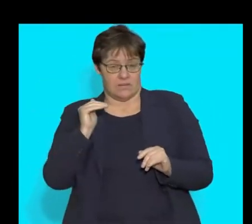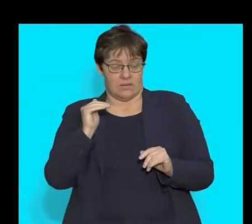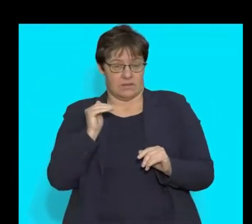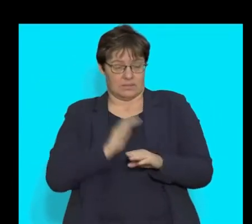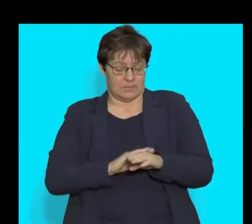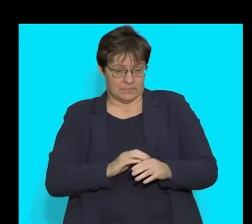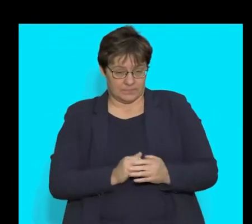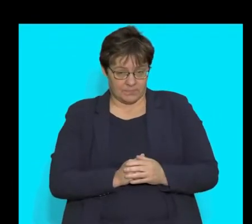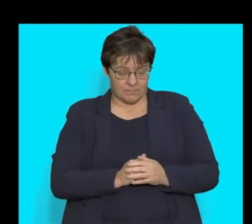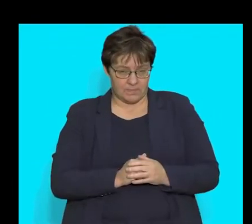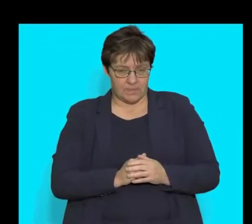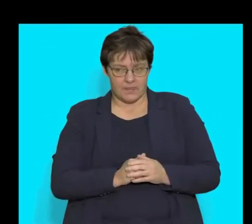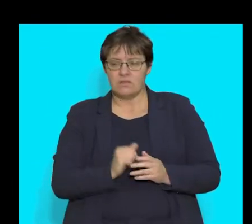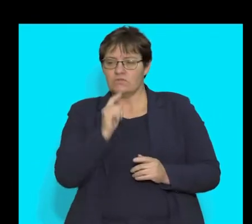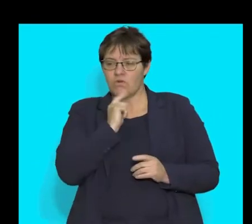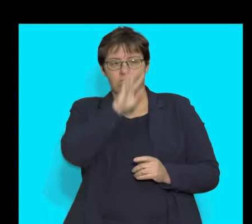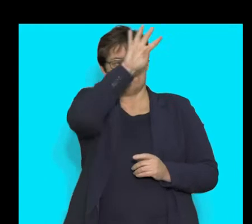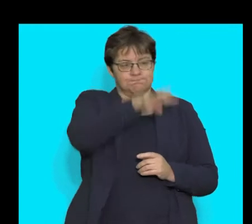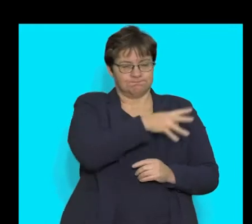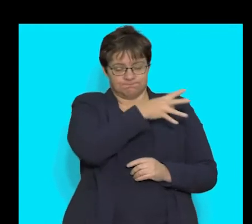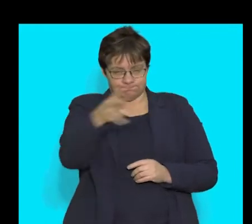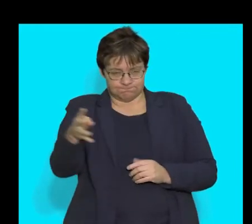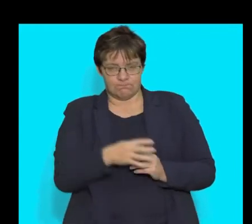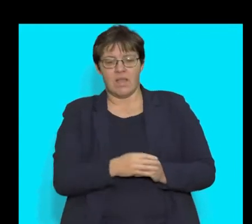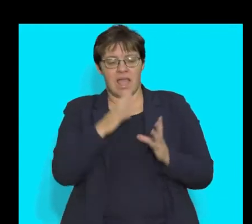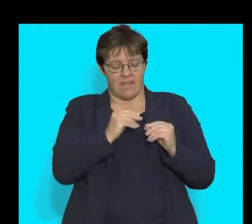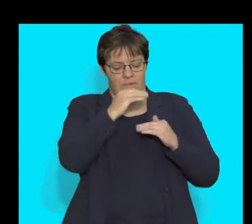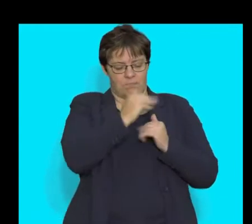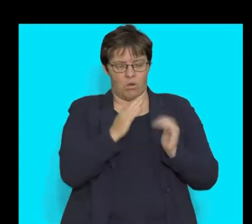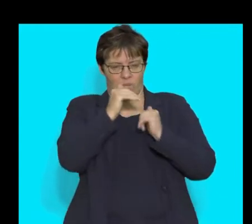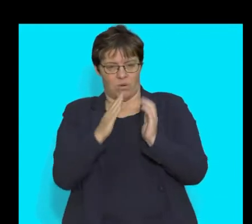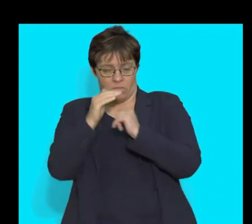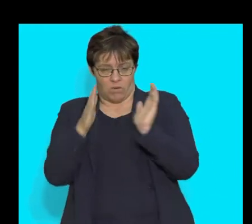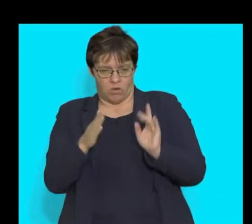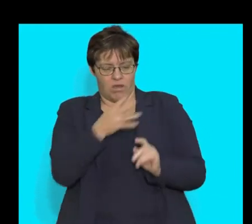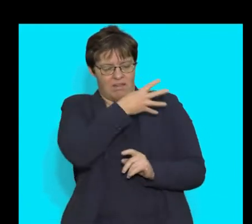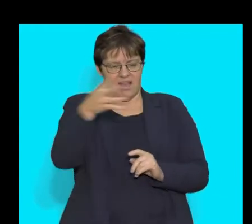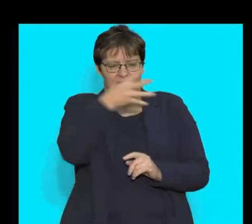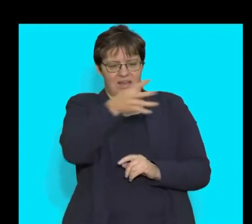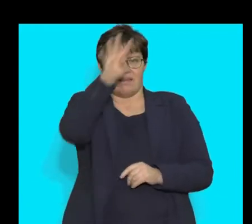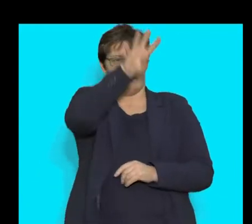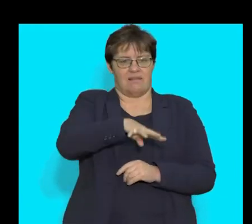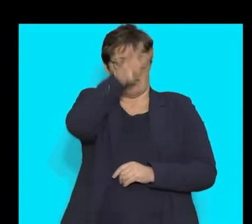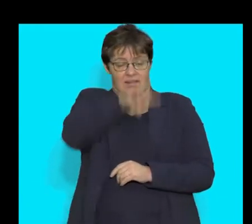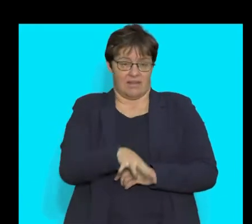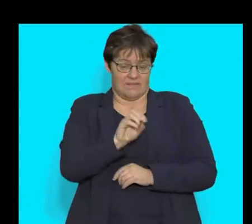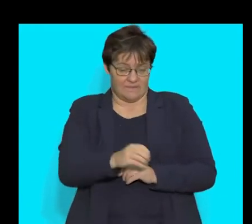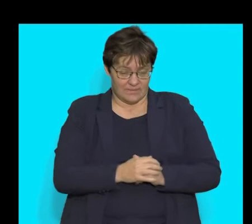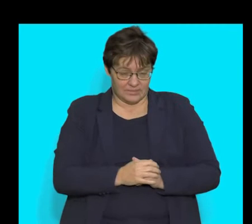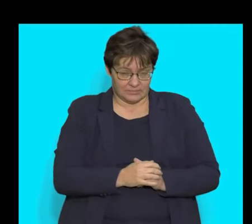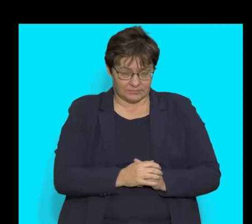for selecting scale will be one like this, where you've got blocks and you've got lines, and you'll see these